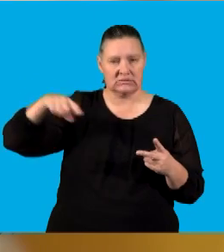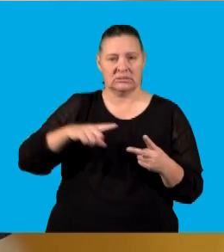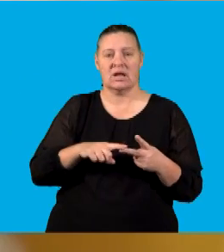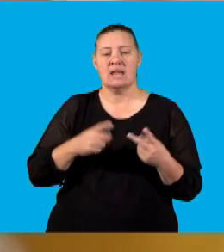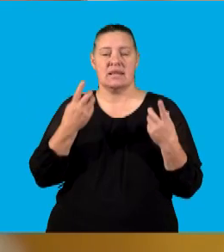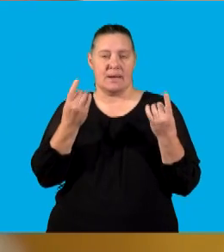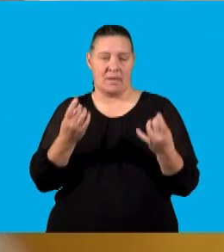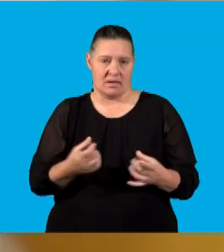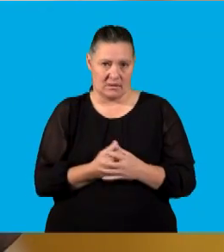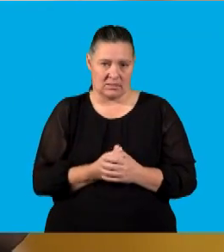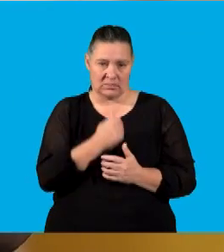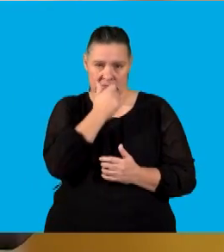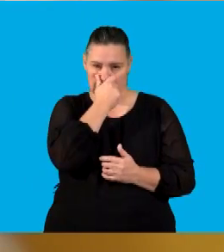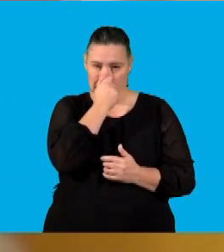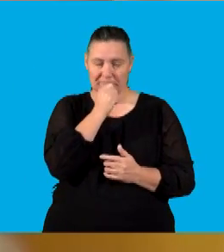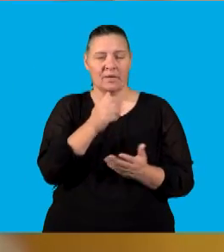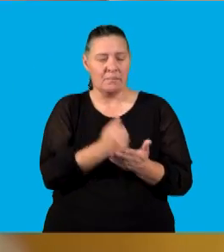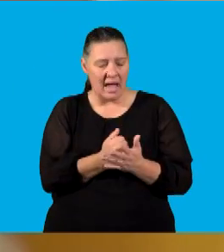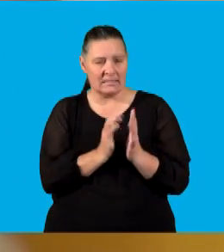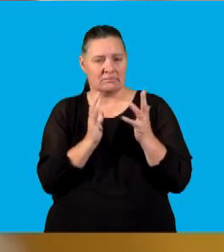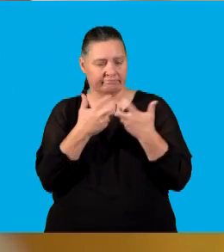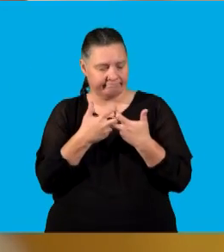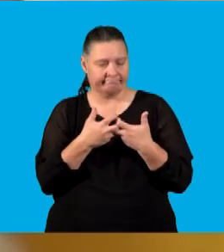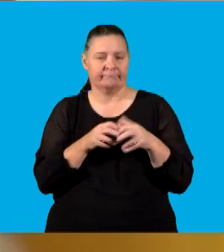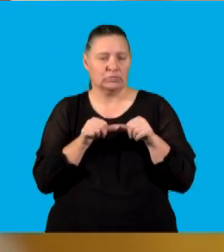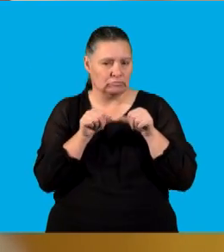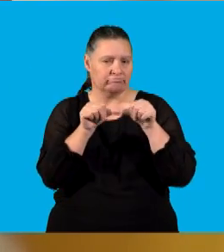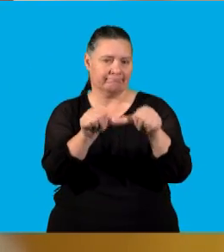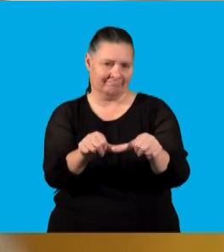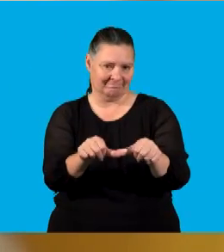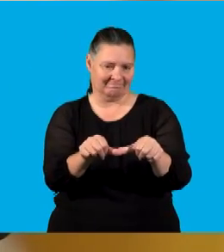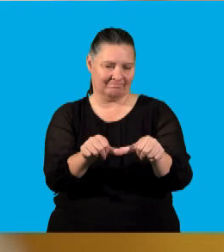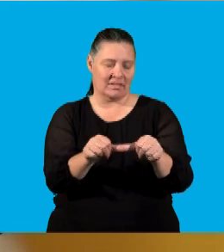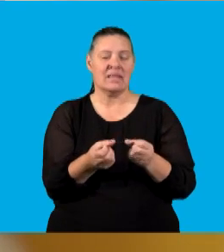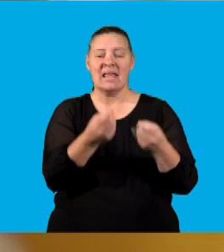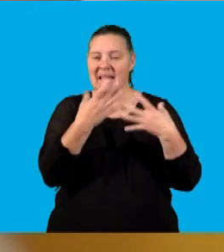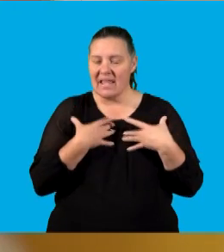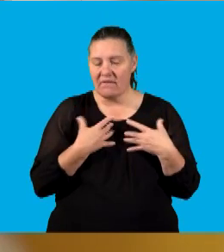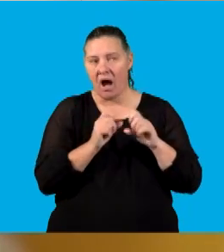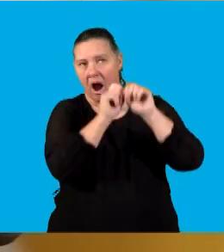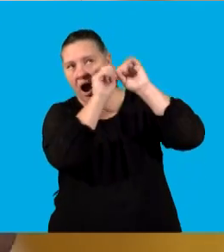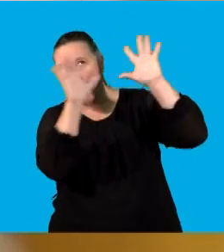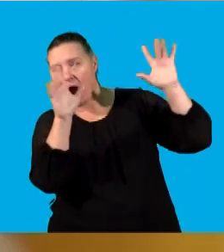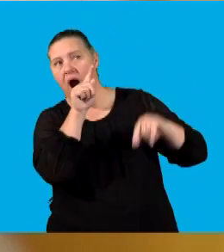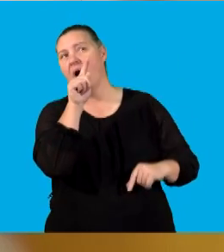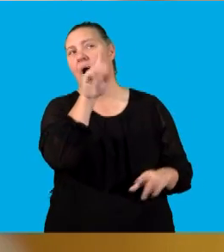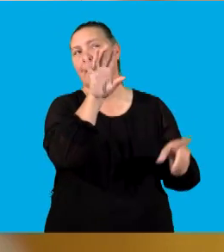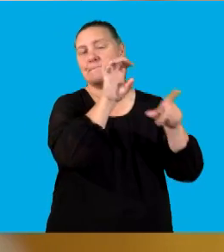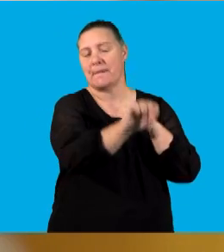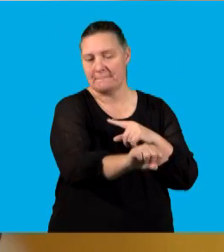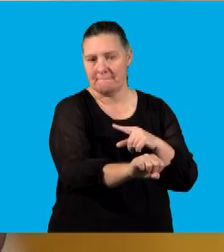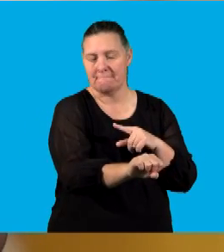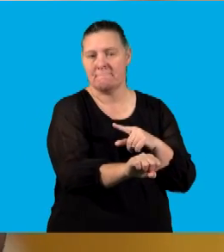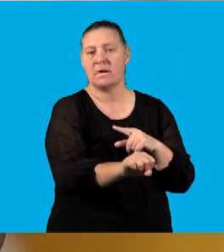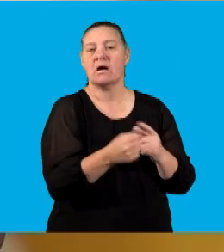the trend, and the figures. These things have to go hand in hand. And that will then give you a picture that